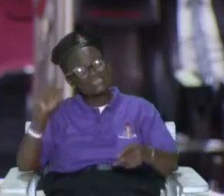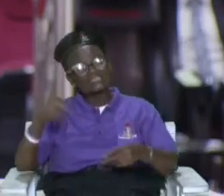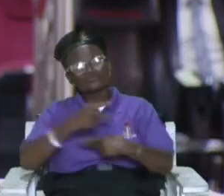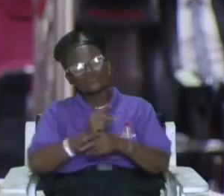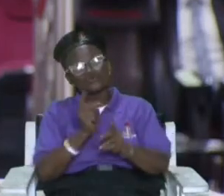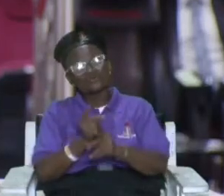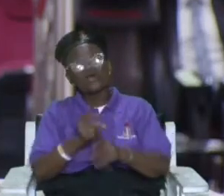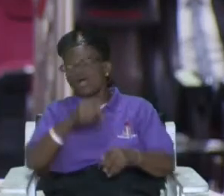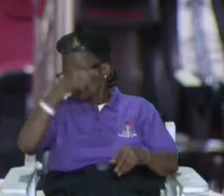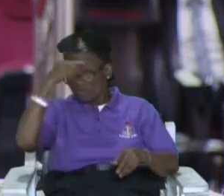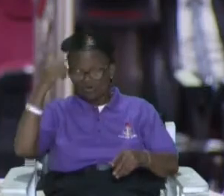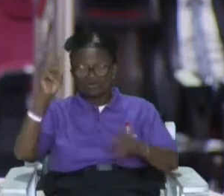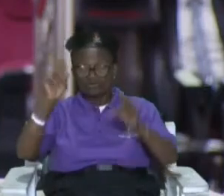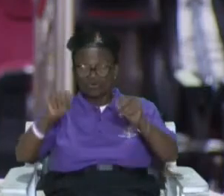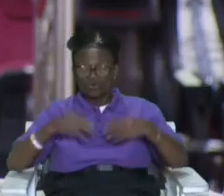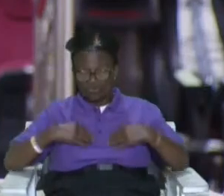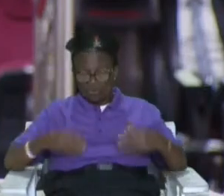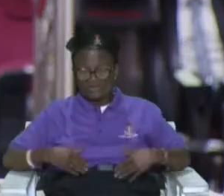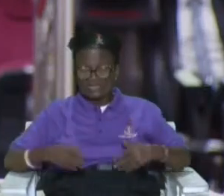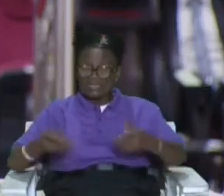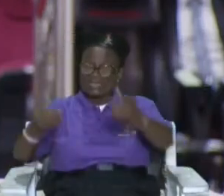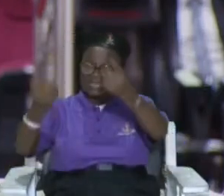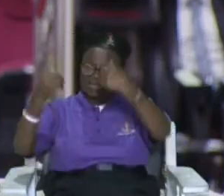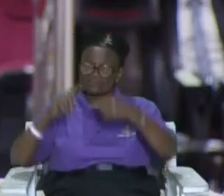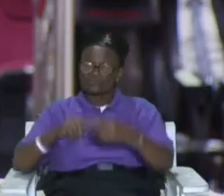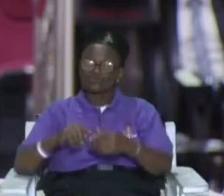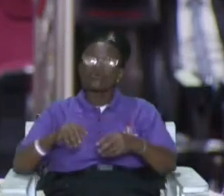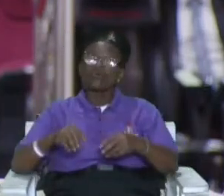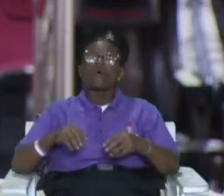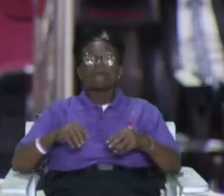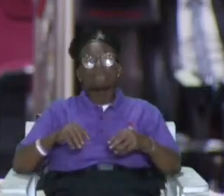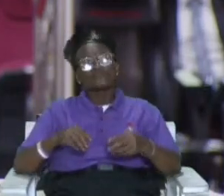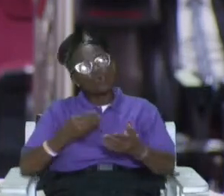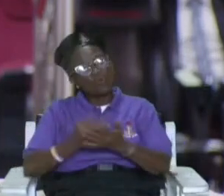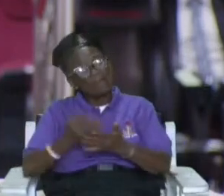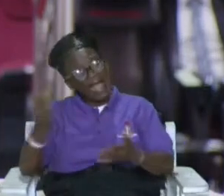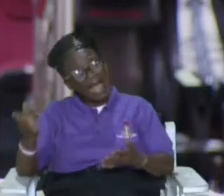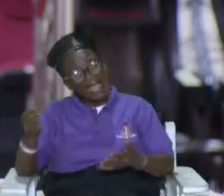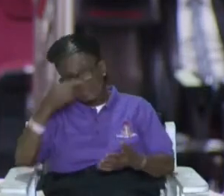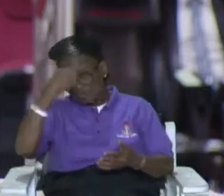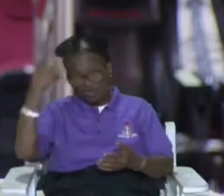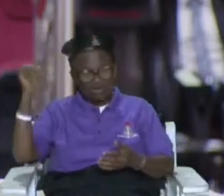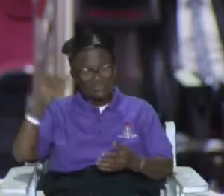to pass through the way where this man was reigning.